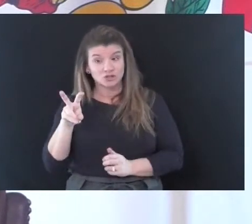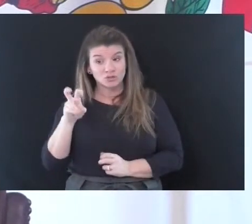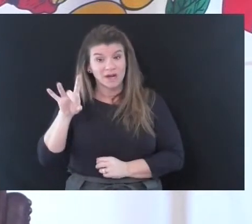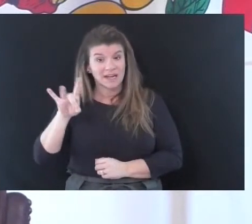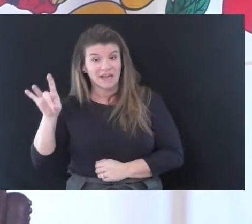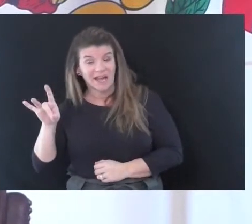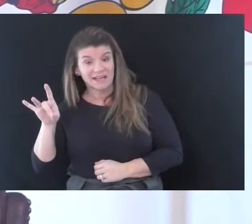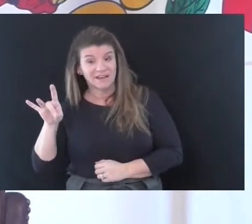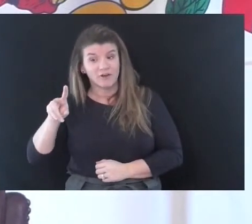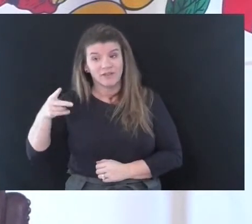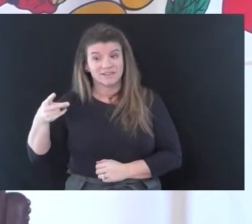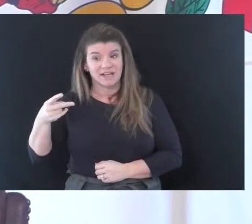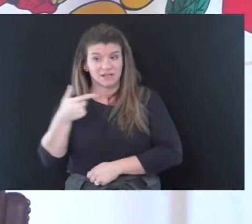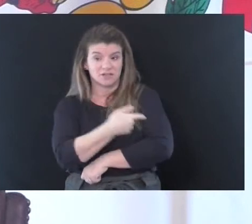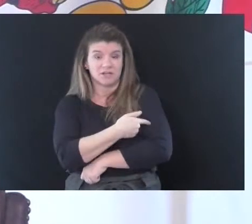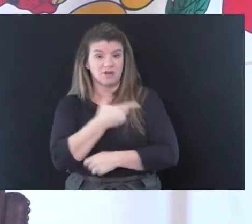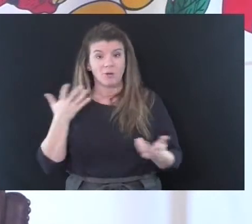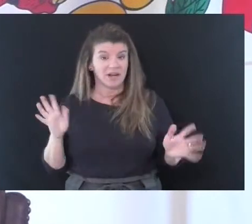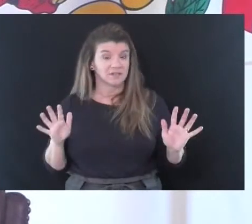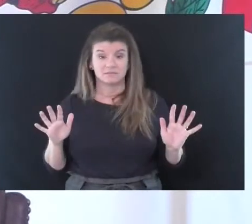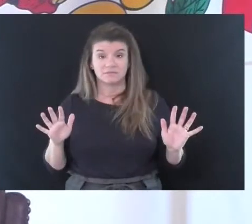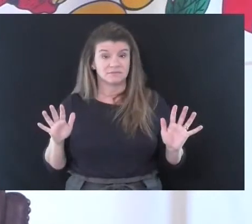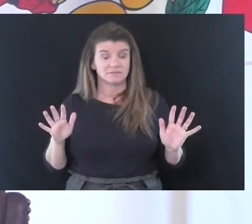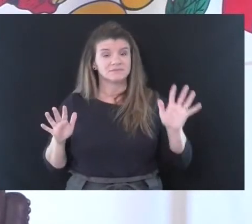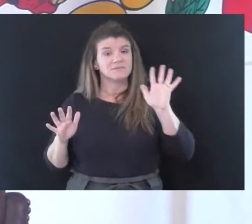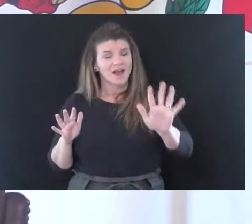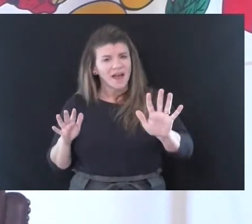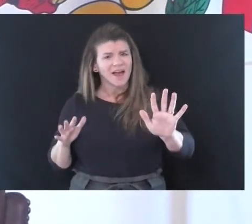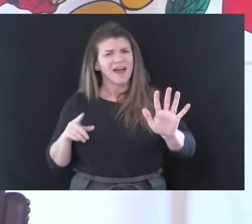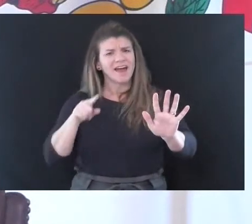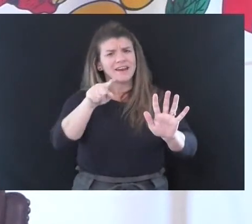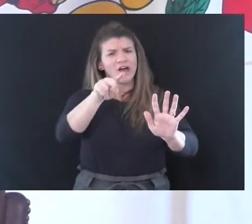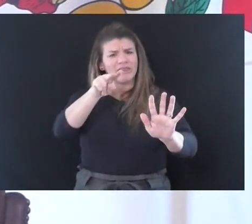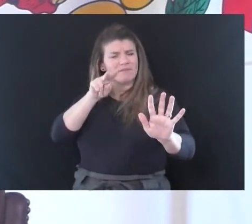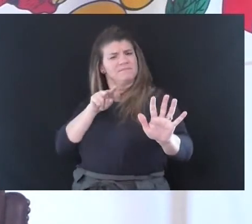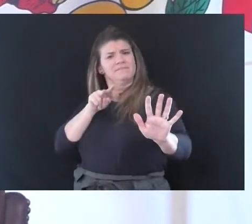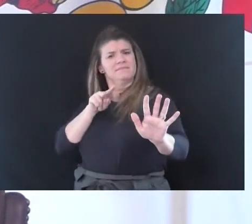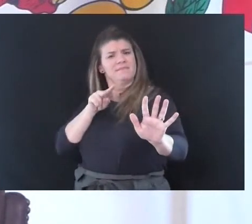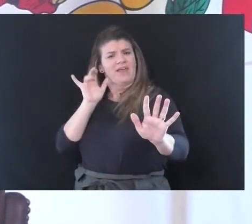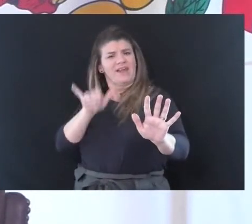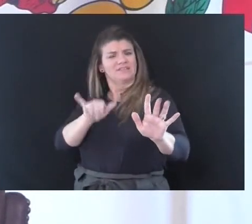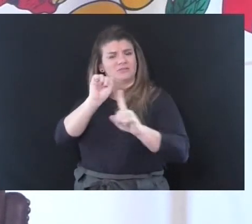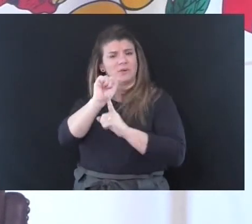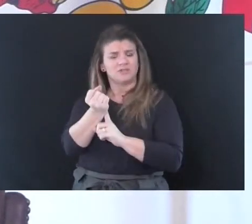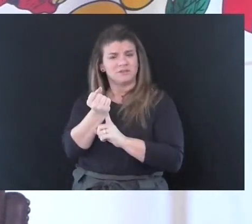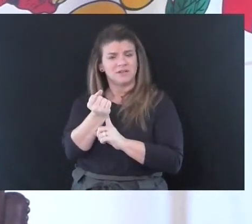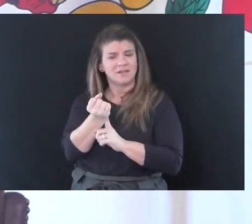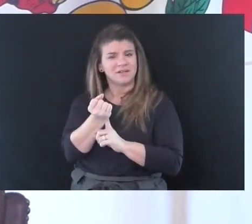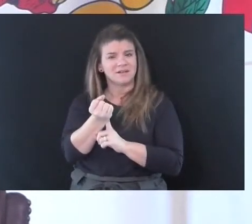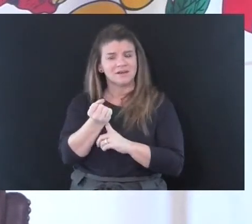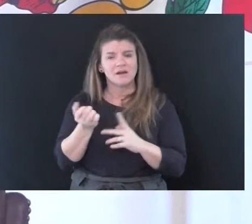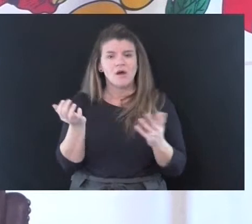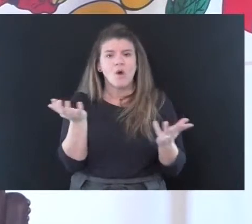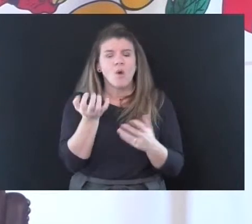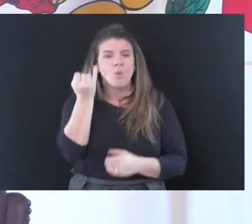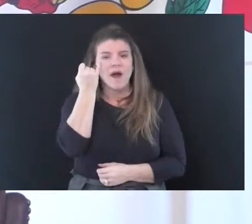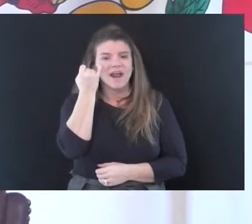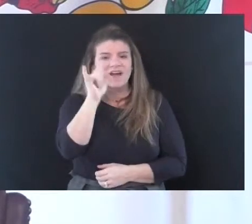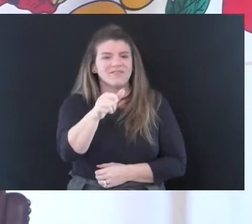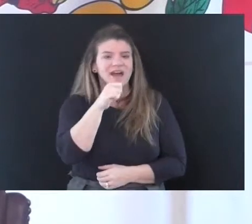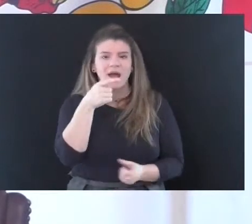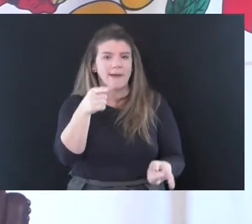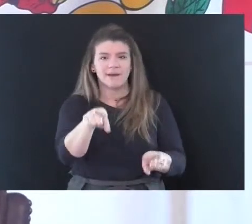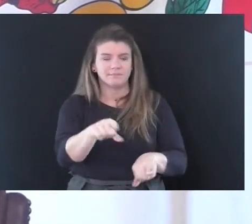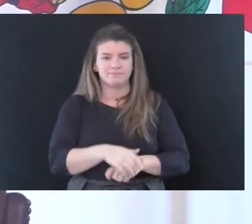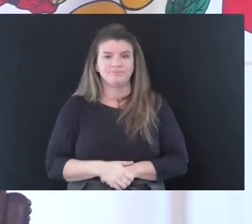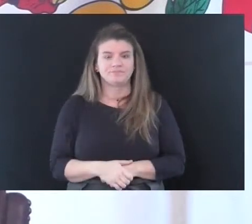34,288 on second round doses. Now let's just step back and just think. What if we had not done that and we